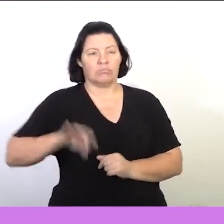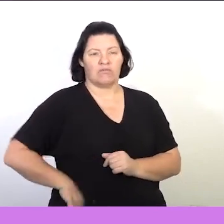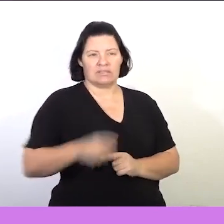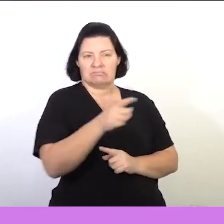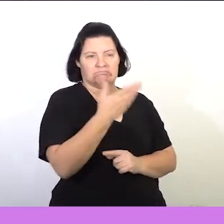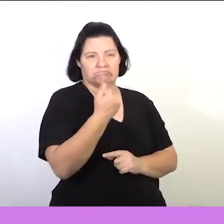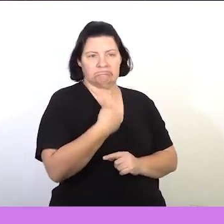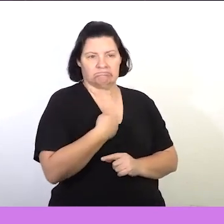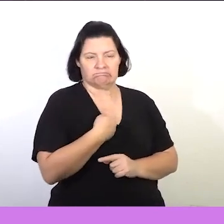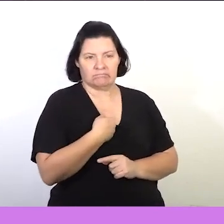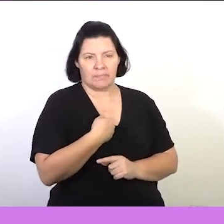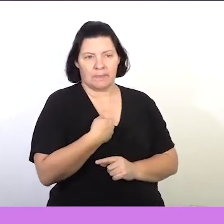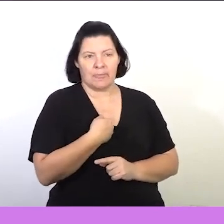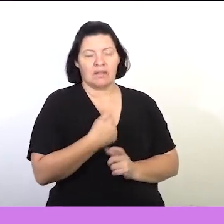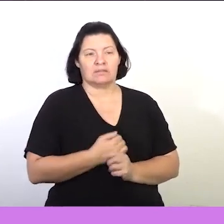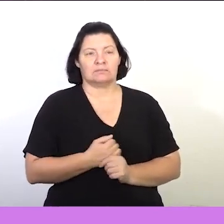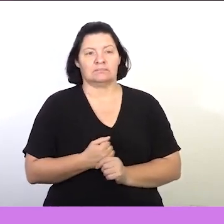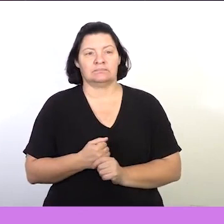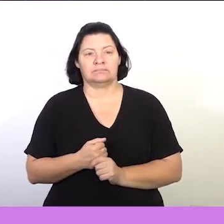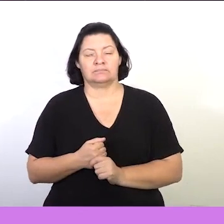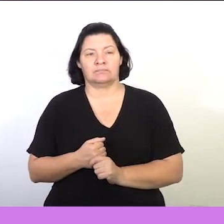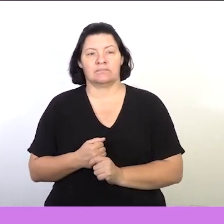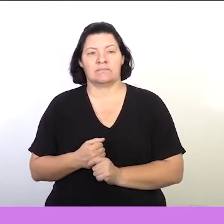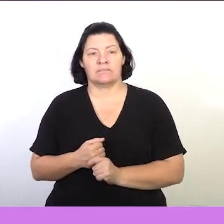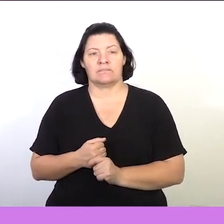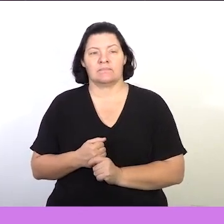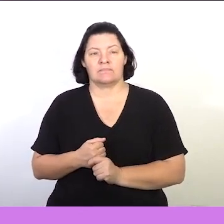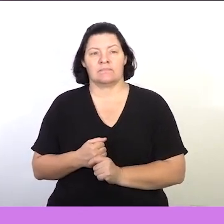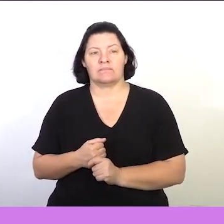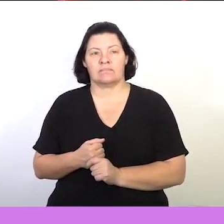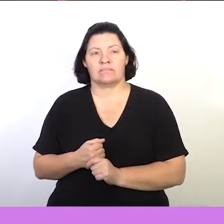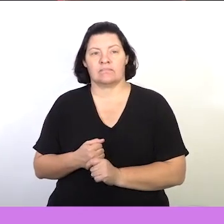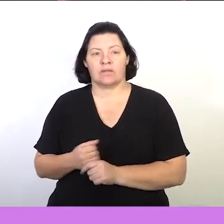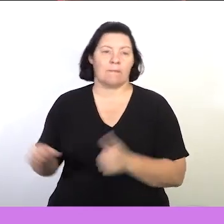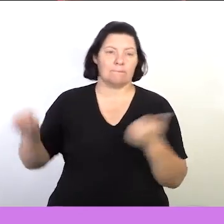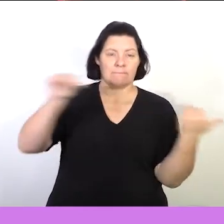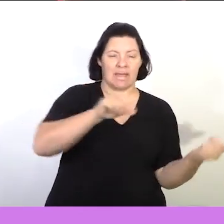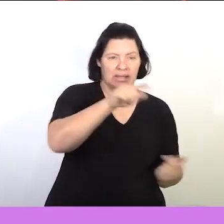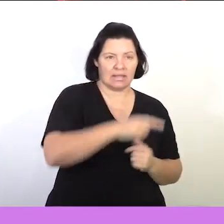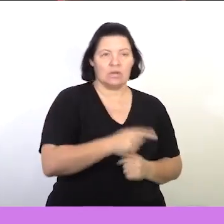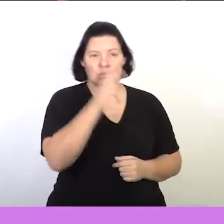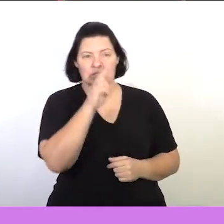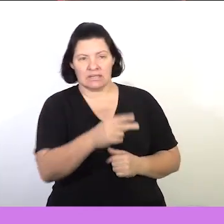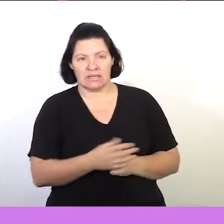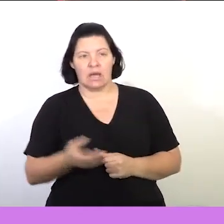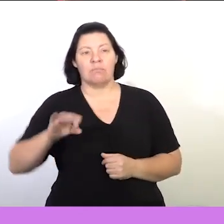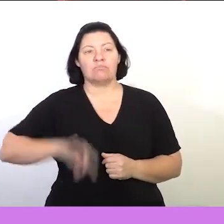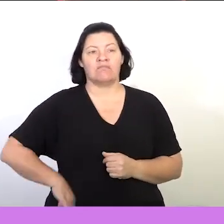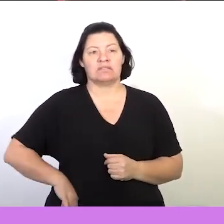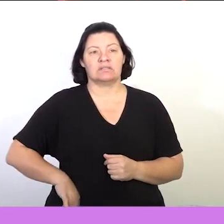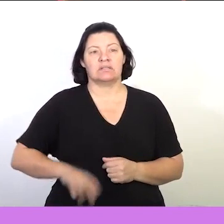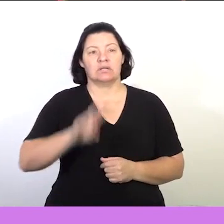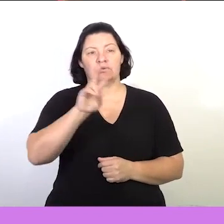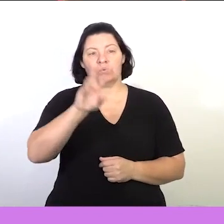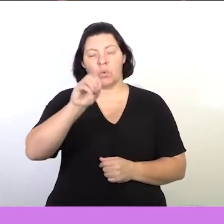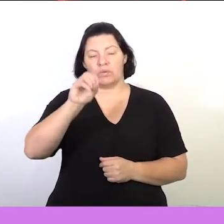All right, now let's go back to the previous slide. All right, just to take you back, here we can see the profit